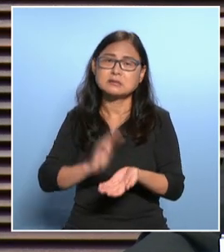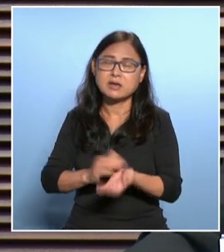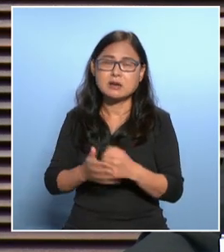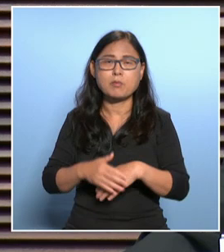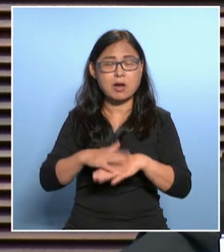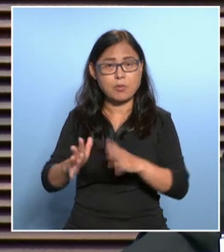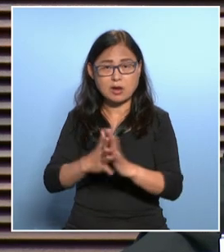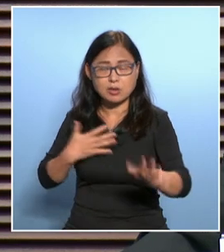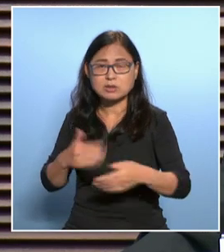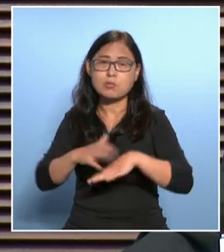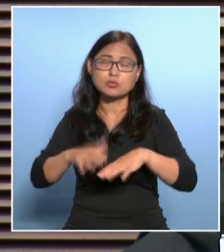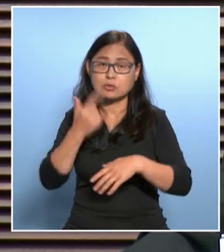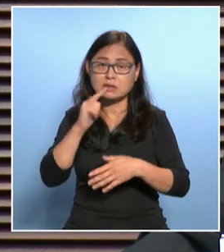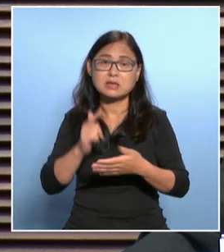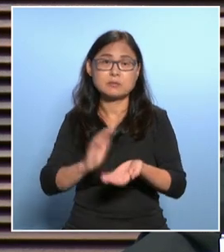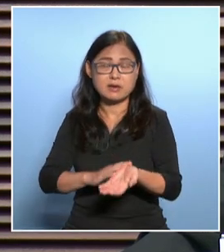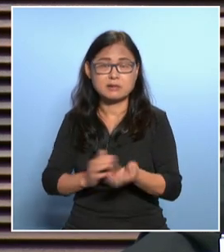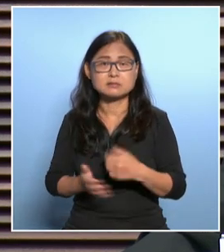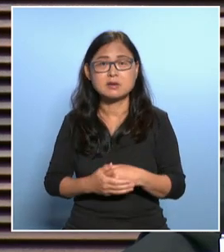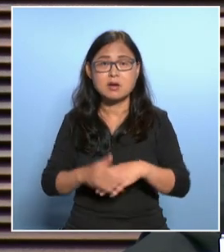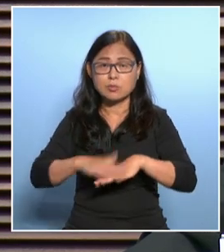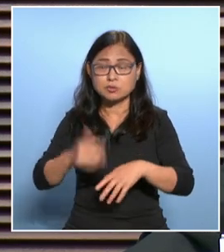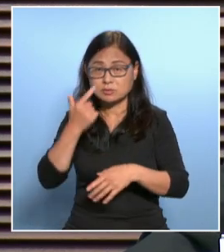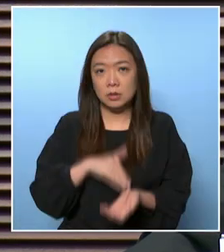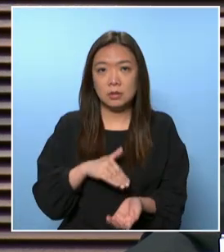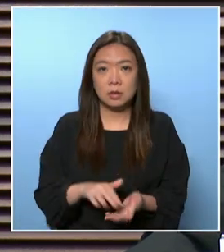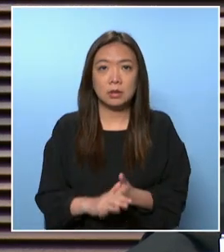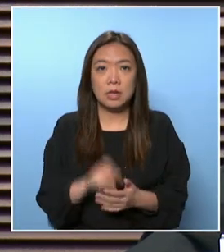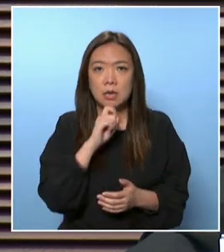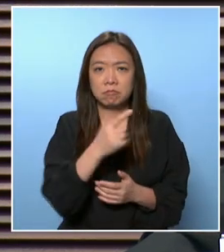3 categories. That is the urgent case, semi-urgent case, or stable case.